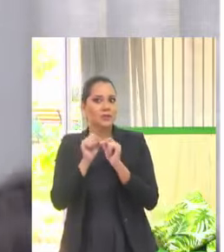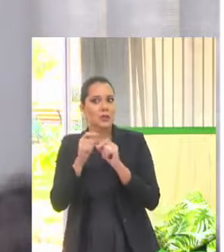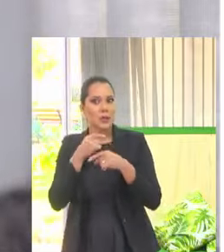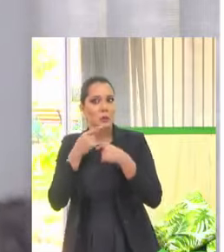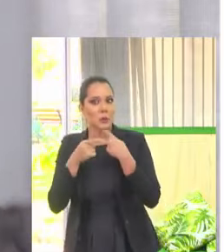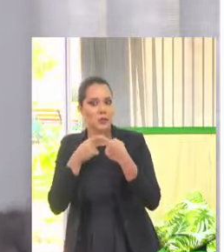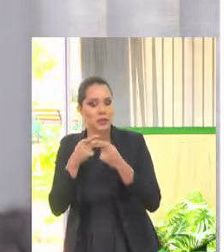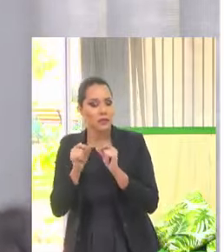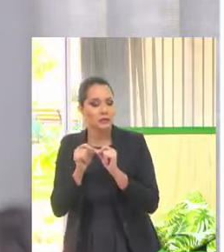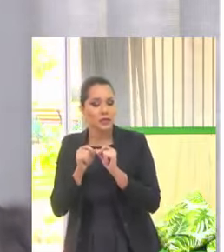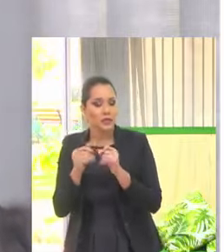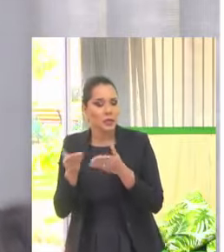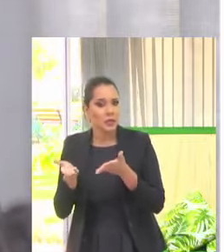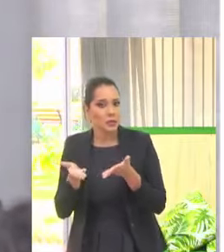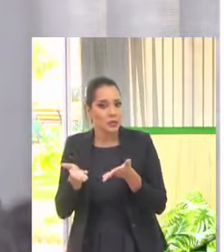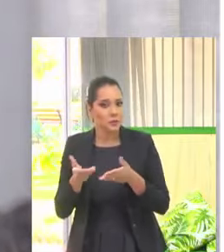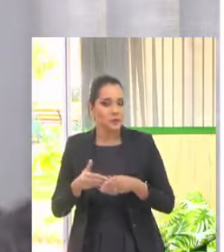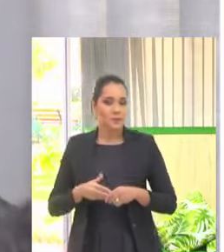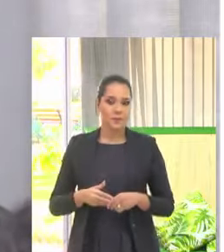So